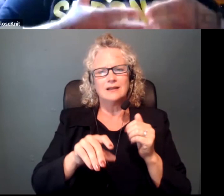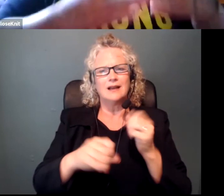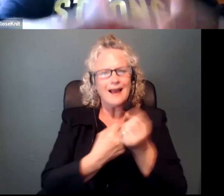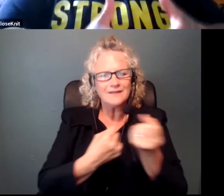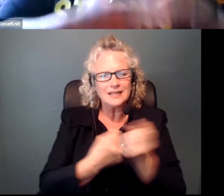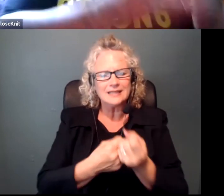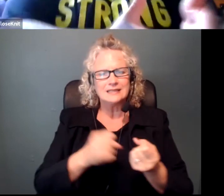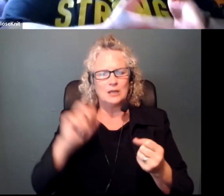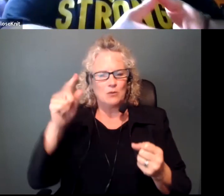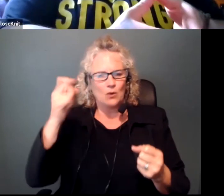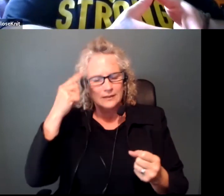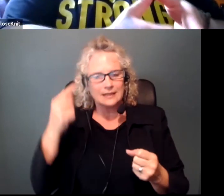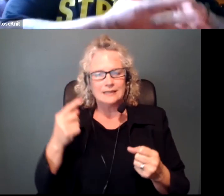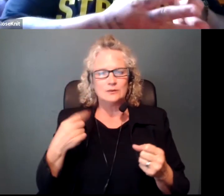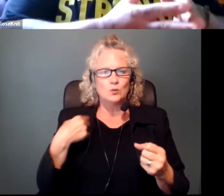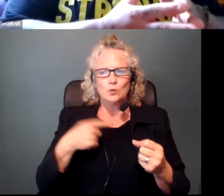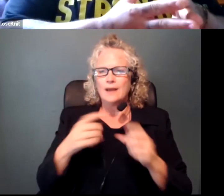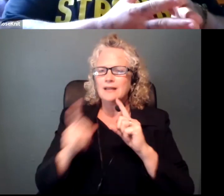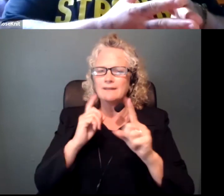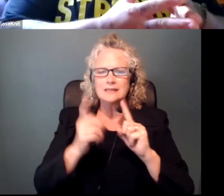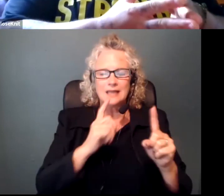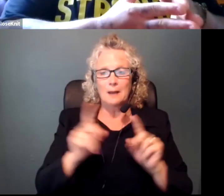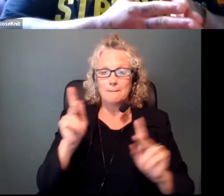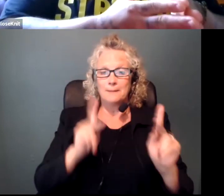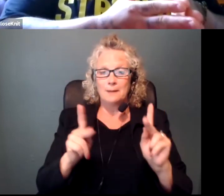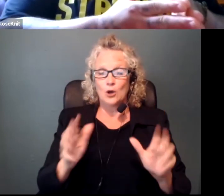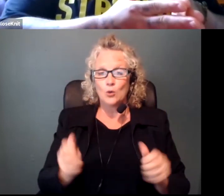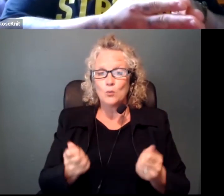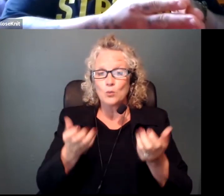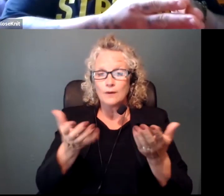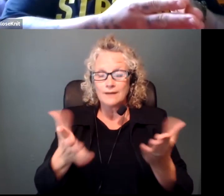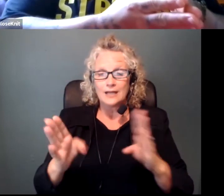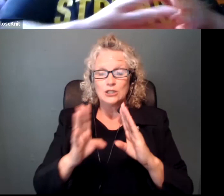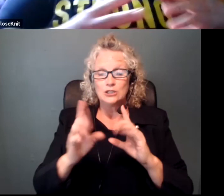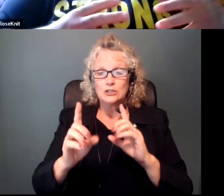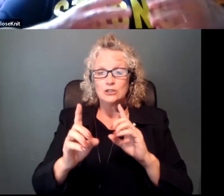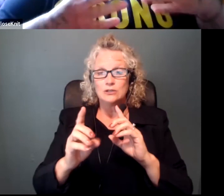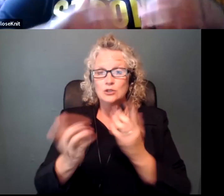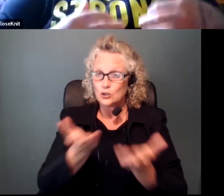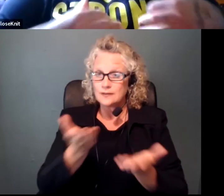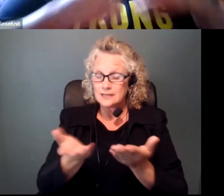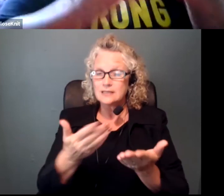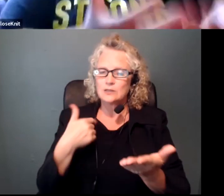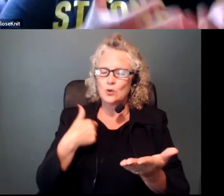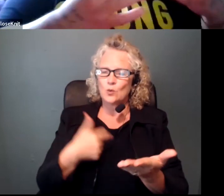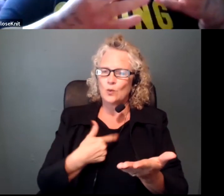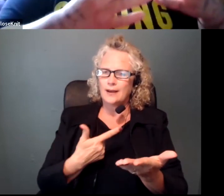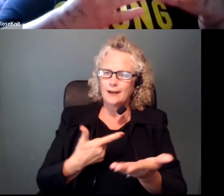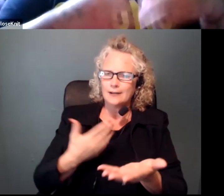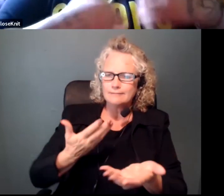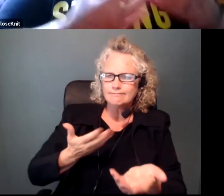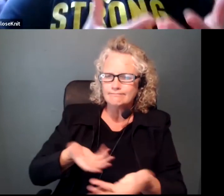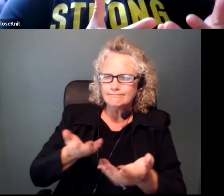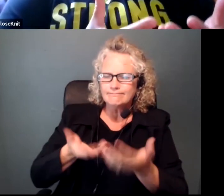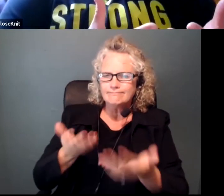people who are providing direct services to sort of bring a new way,